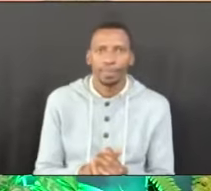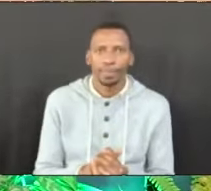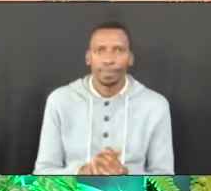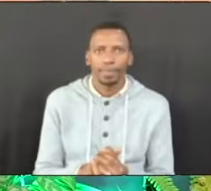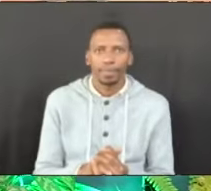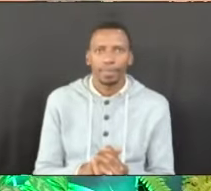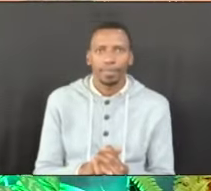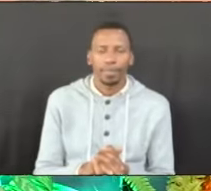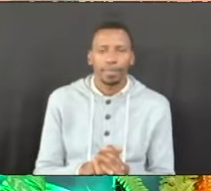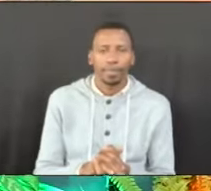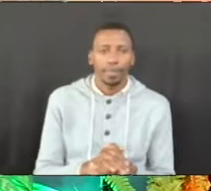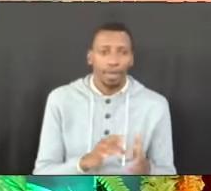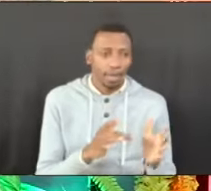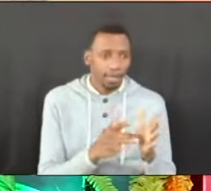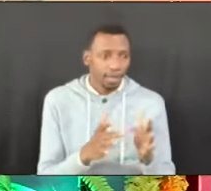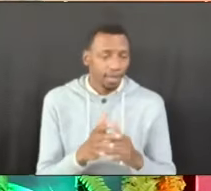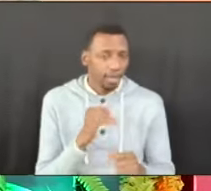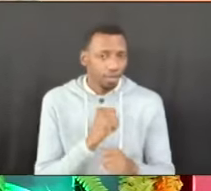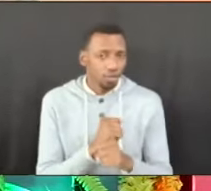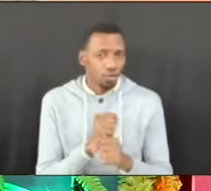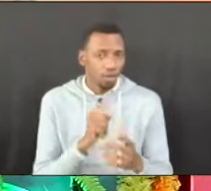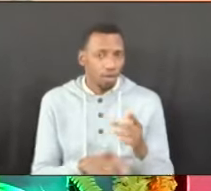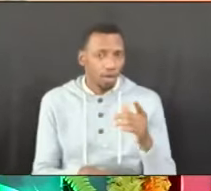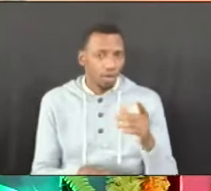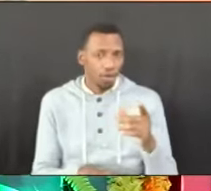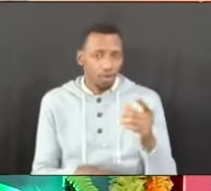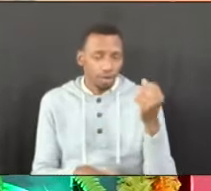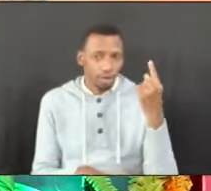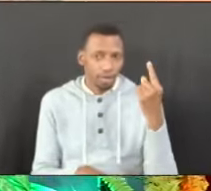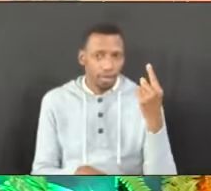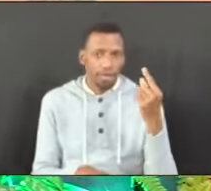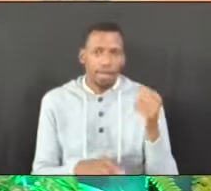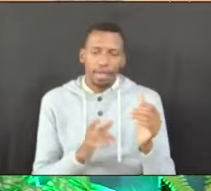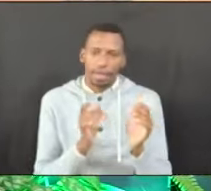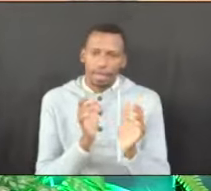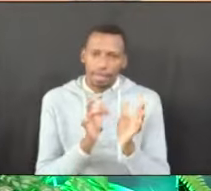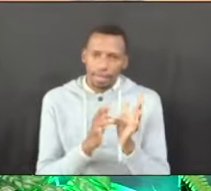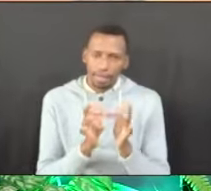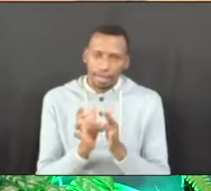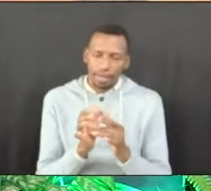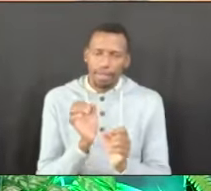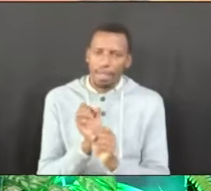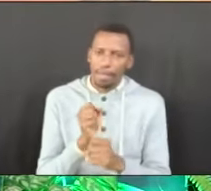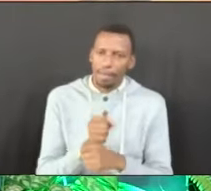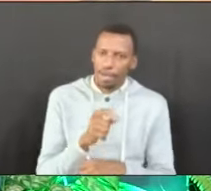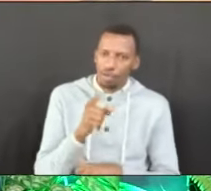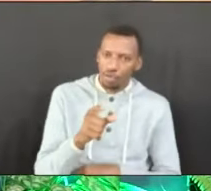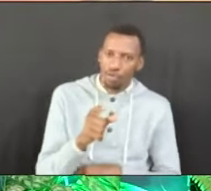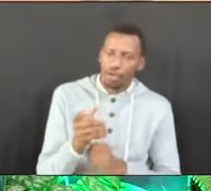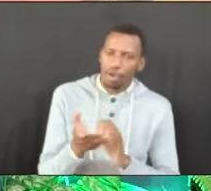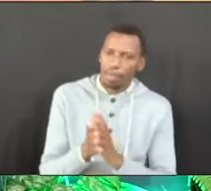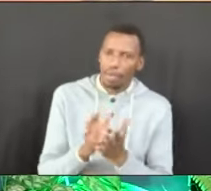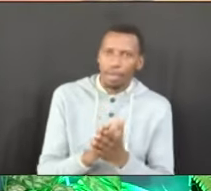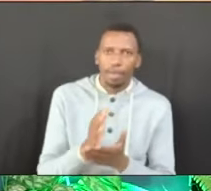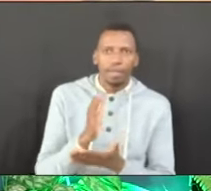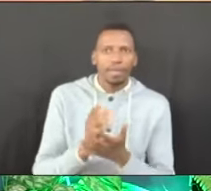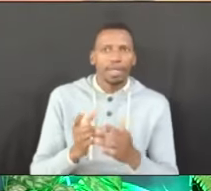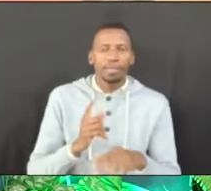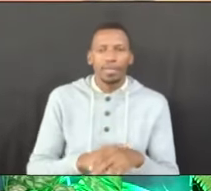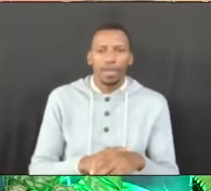know what Jesus has done for you? What he has made you become. Sometimes you walk like